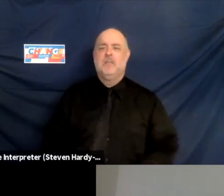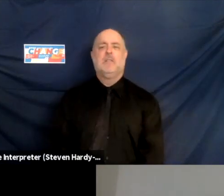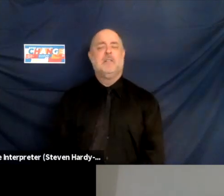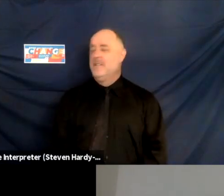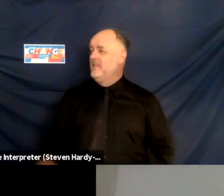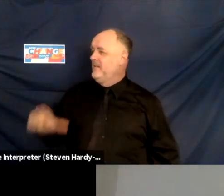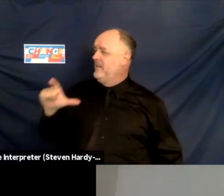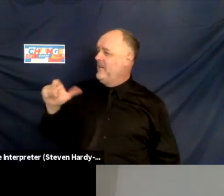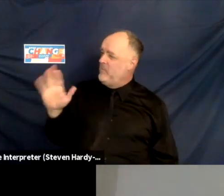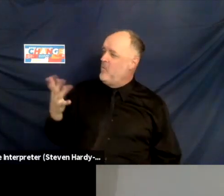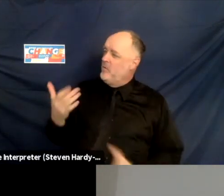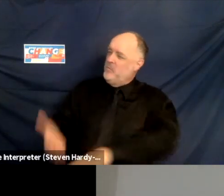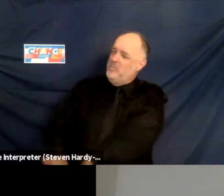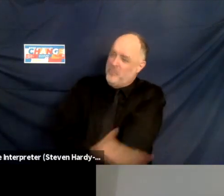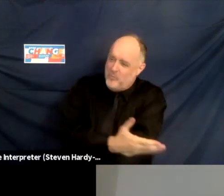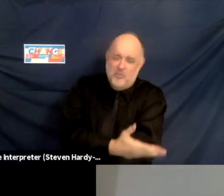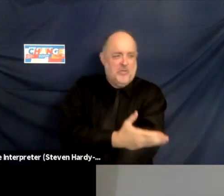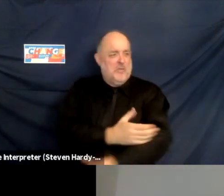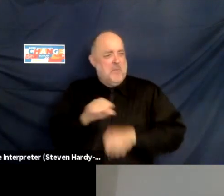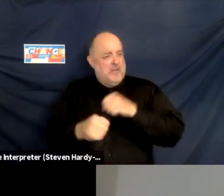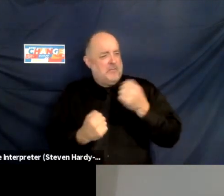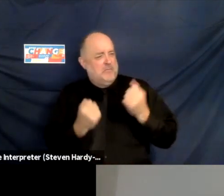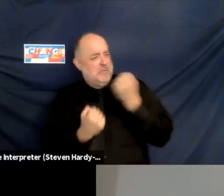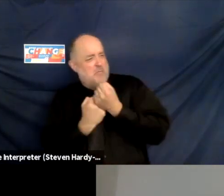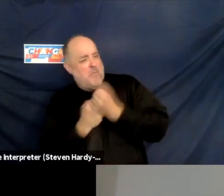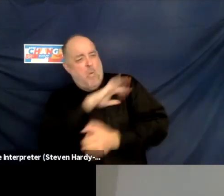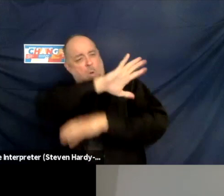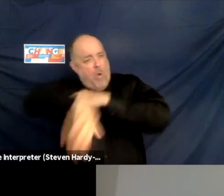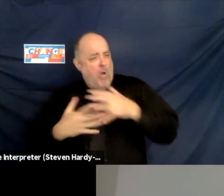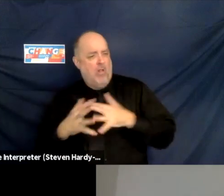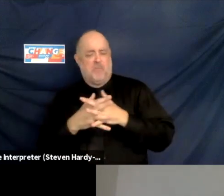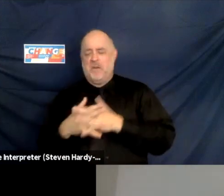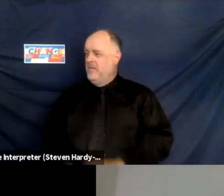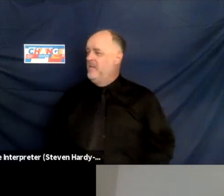build a bicycle-friendly America for everyone. And we work with individuals, communities, businesses,